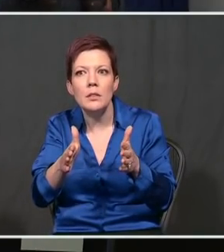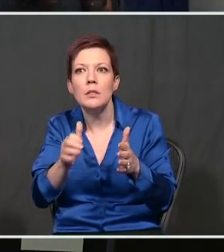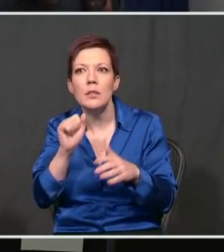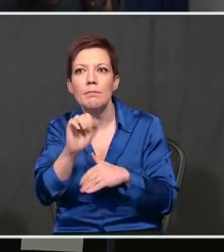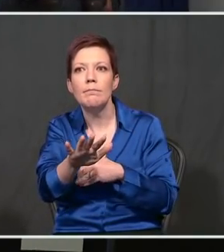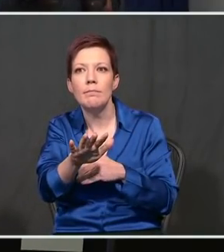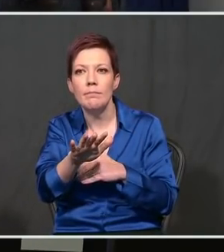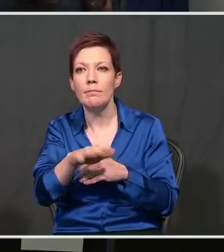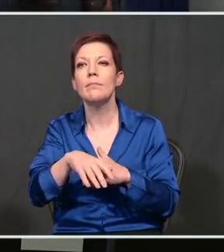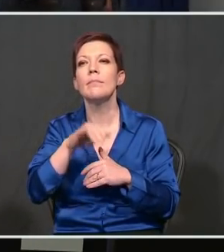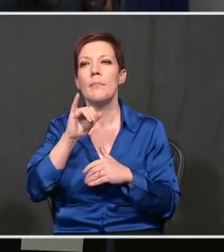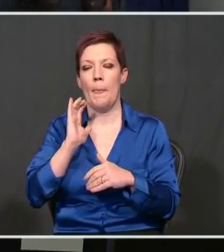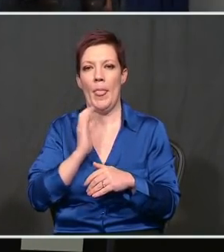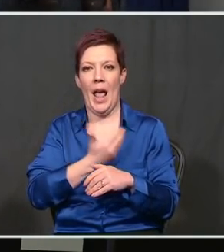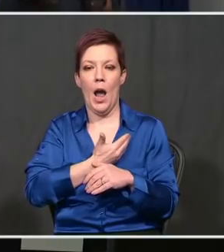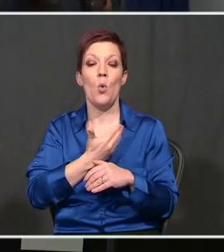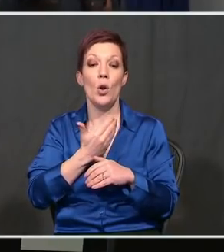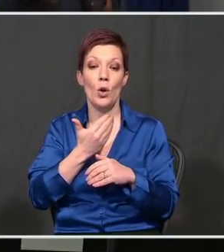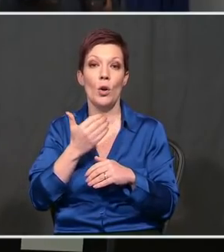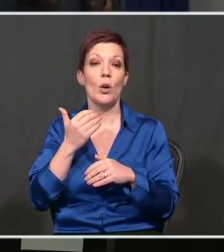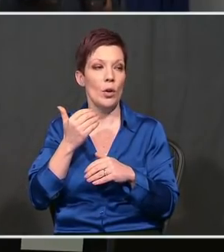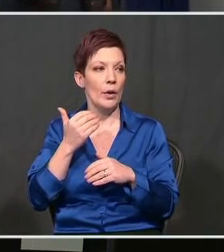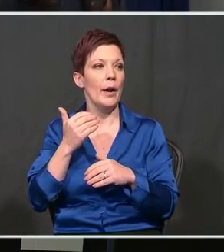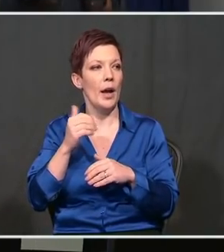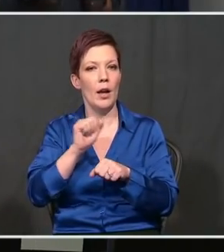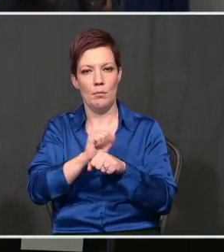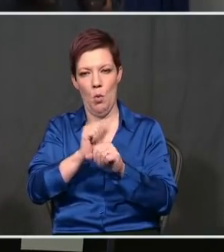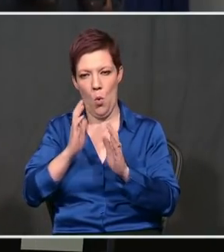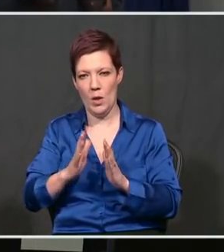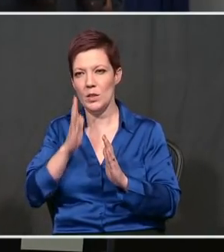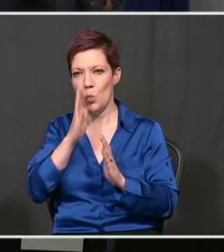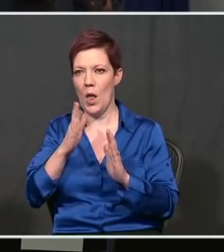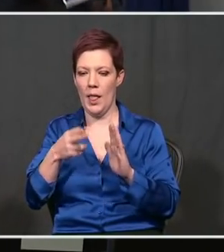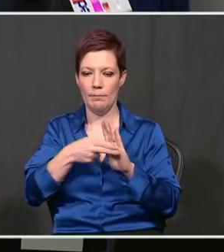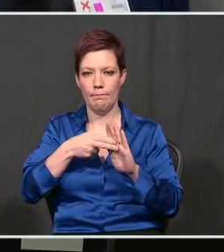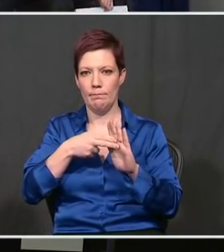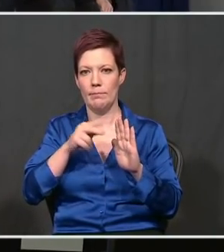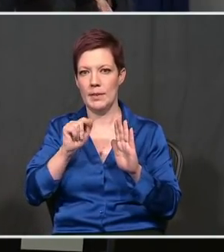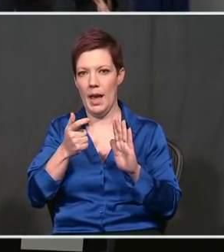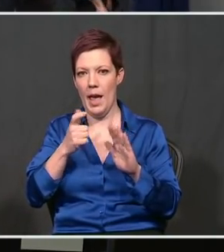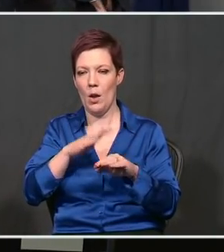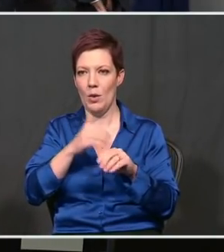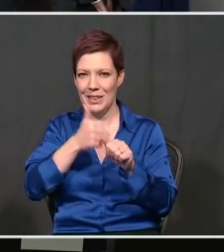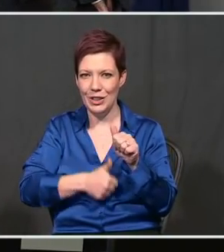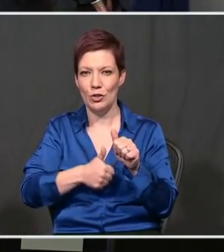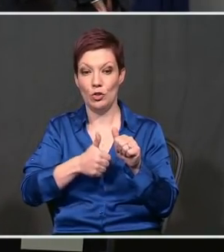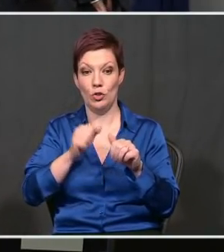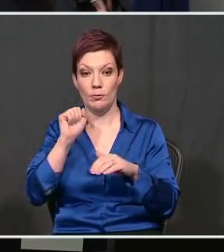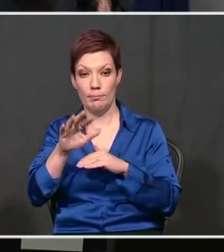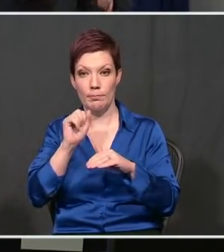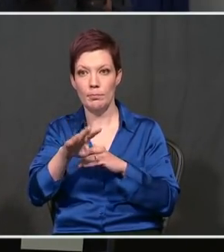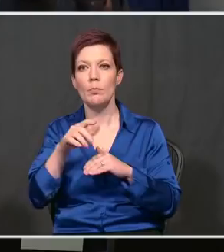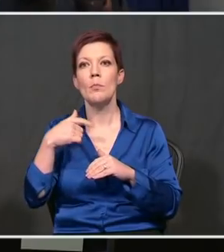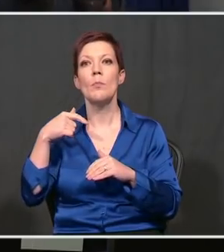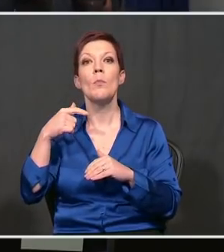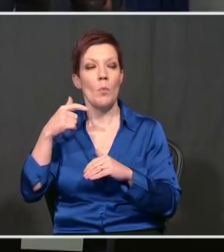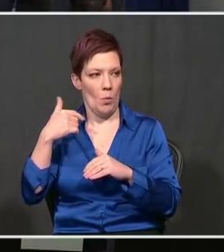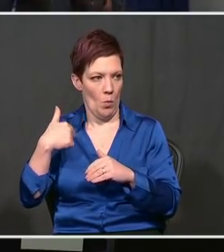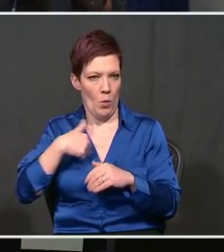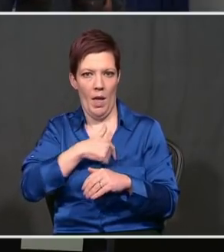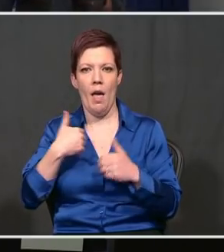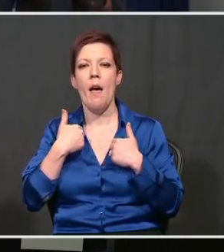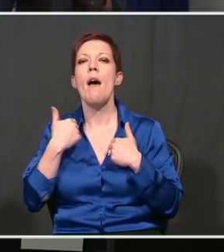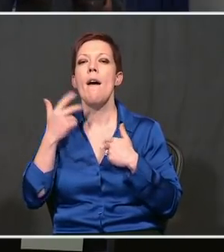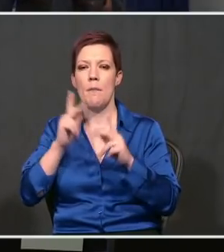these tags to every box. Our priority alert agents will be sitting in a 24/7, 365 command center monitoring